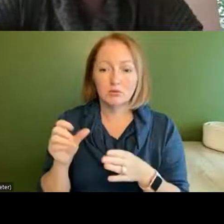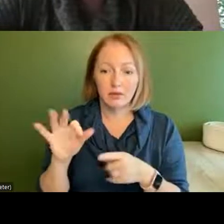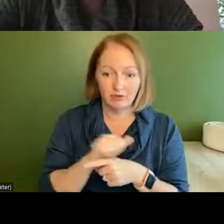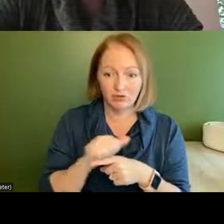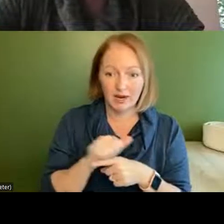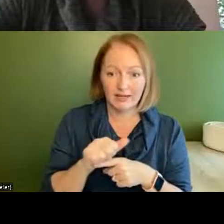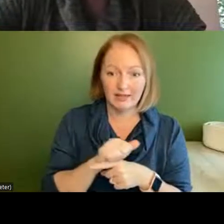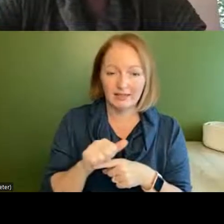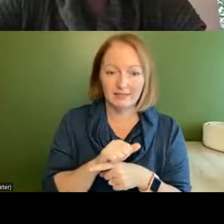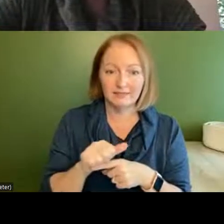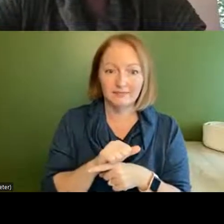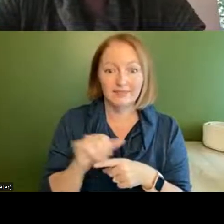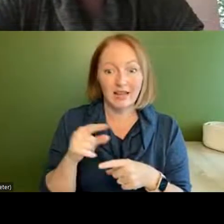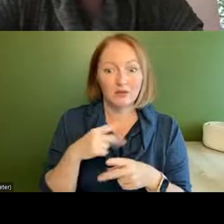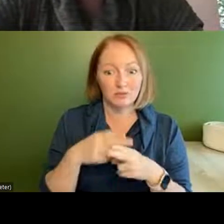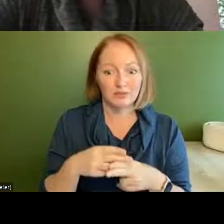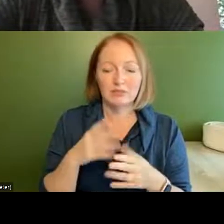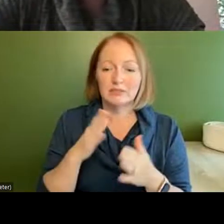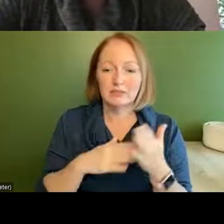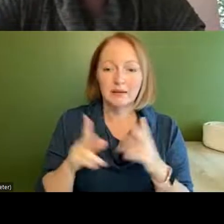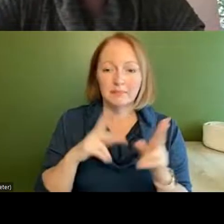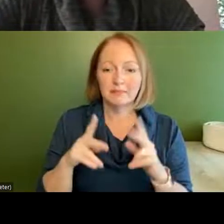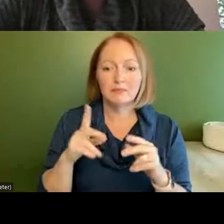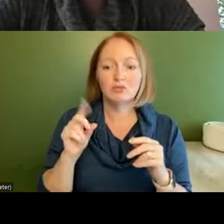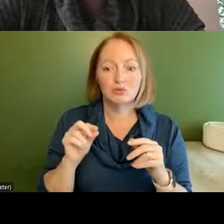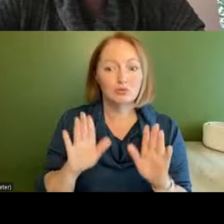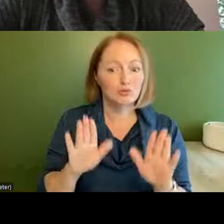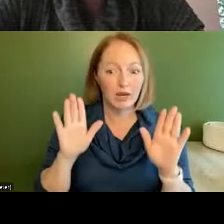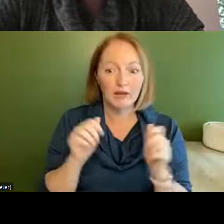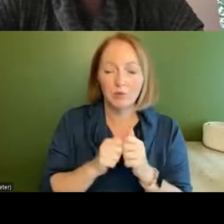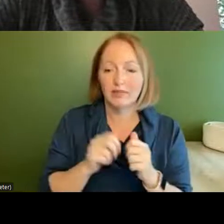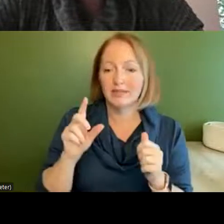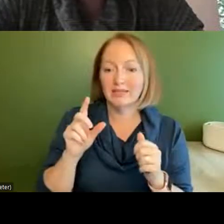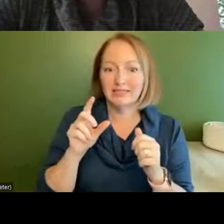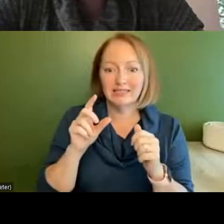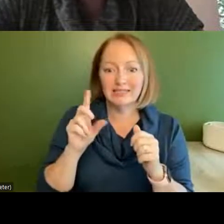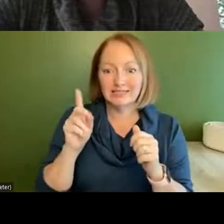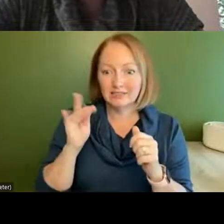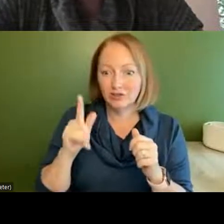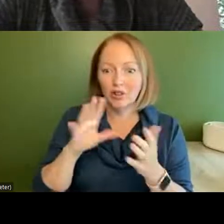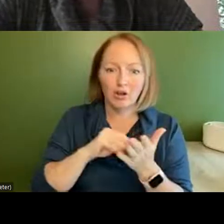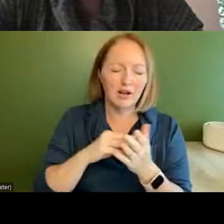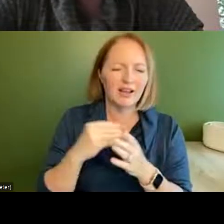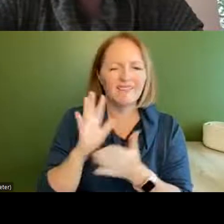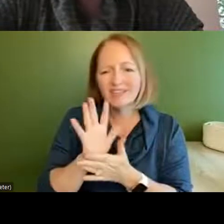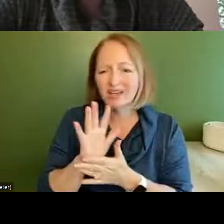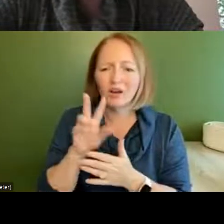some people, as has been mentioned, right, some people do great with digital learning. They like, give me a video, give me a